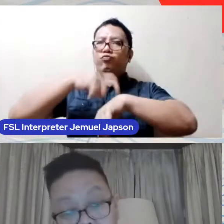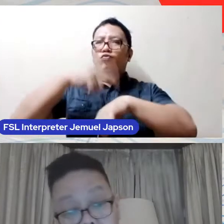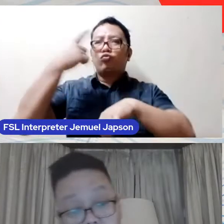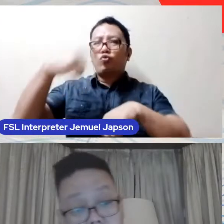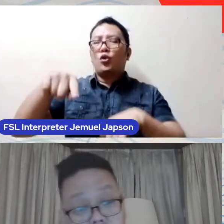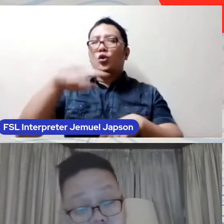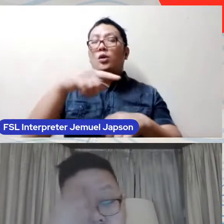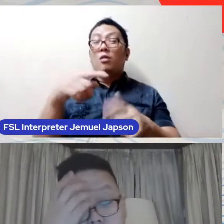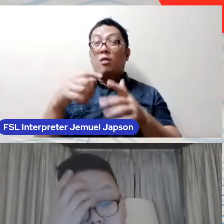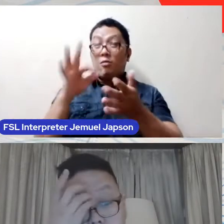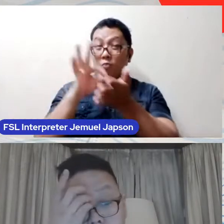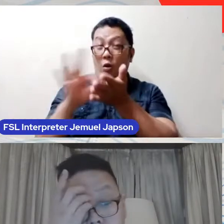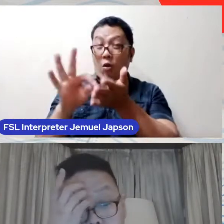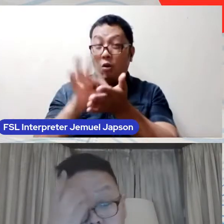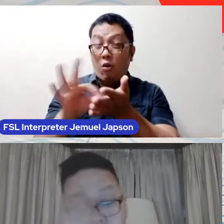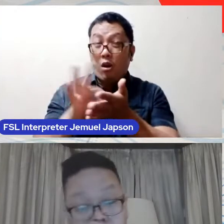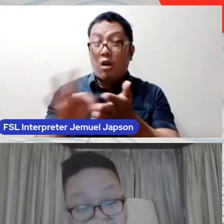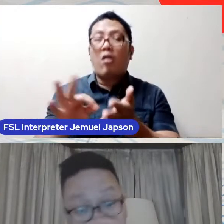audit,